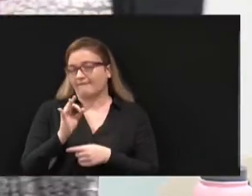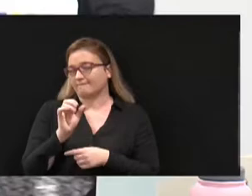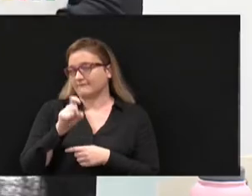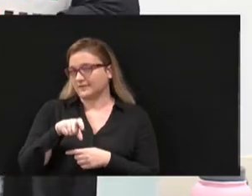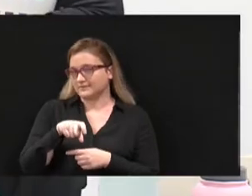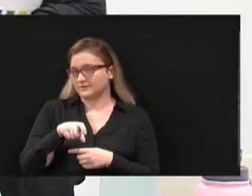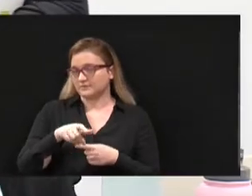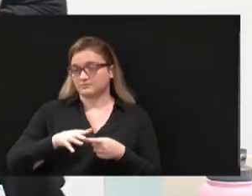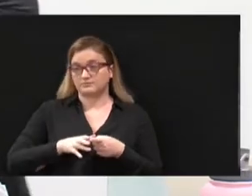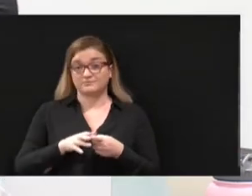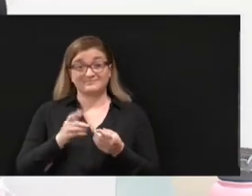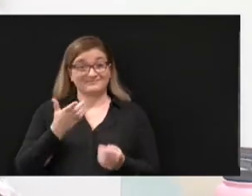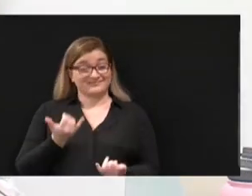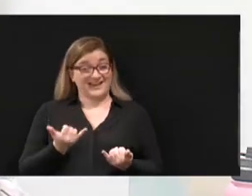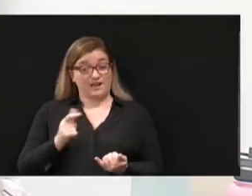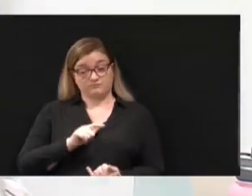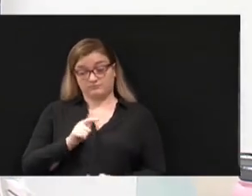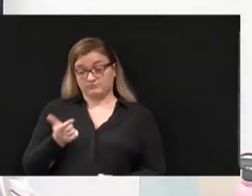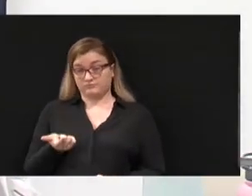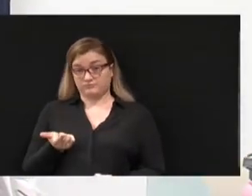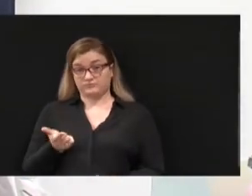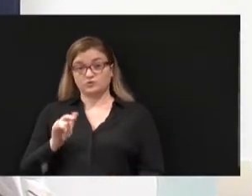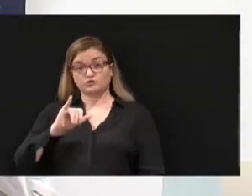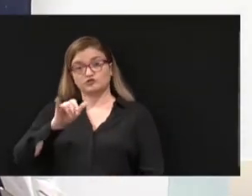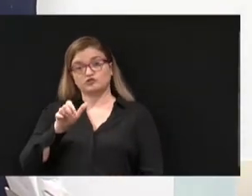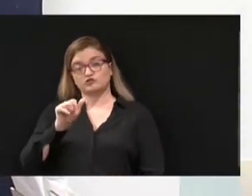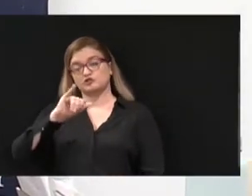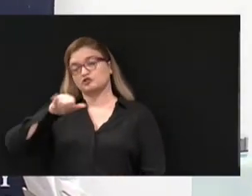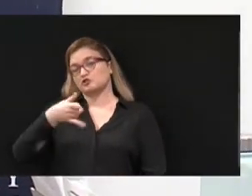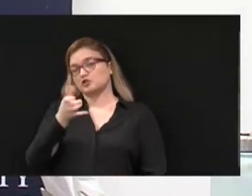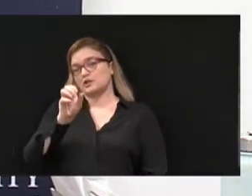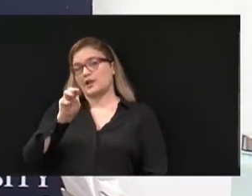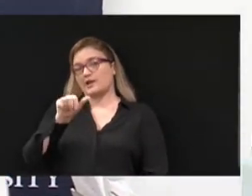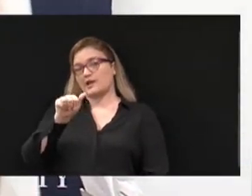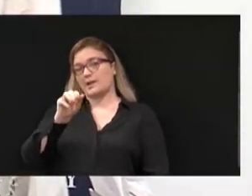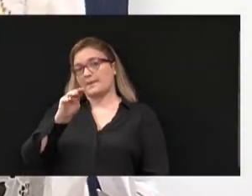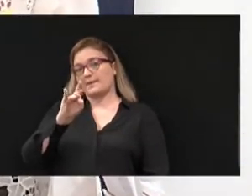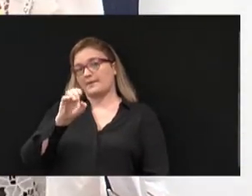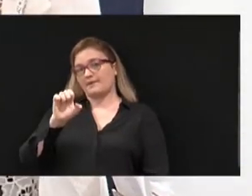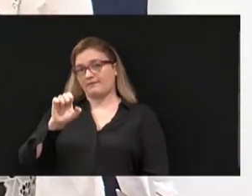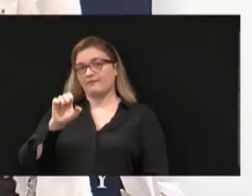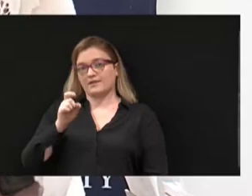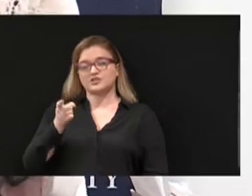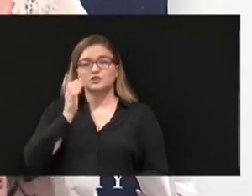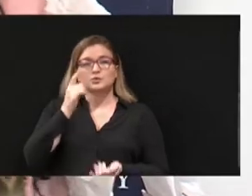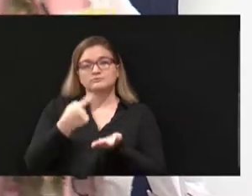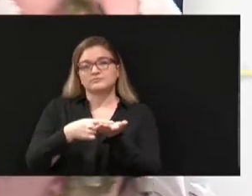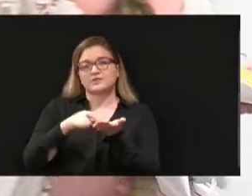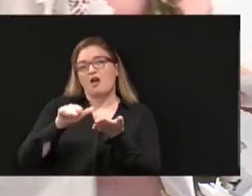over to Jamie now, and she's going to go over the rest of the things that are in your blue bag.